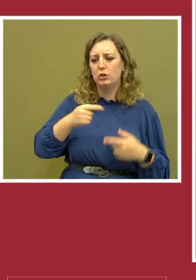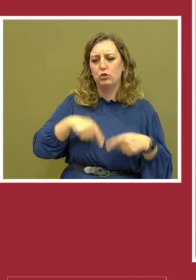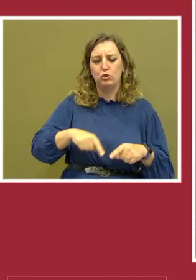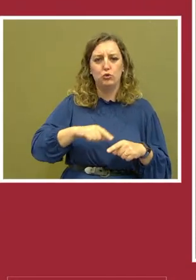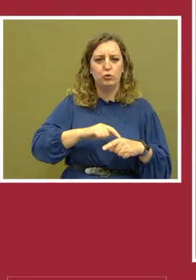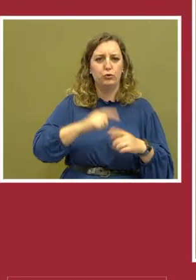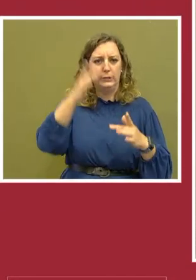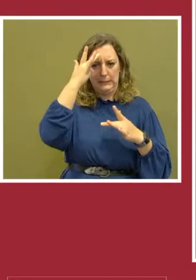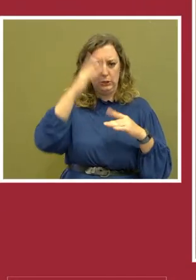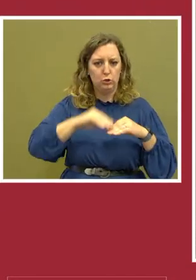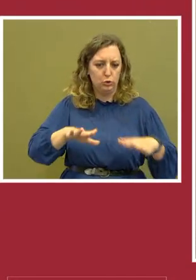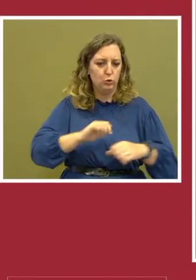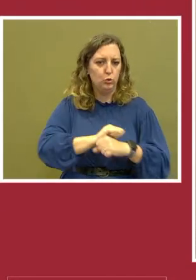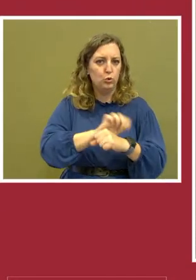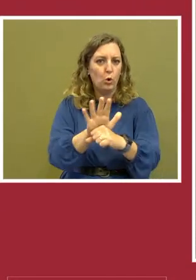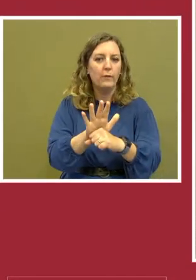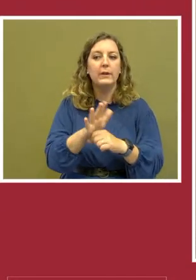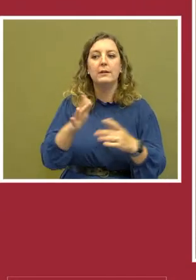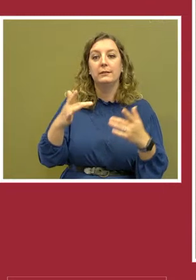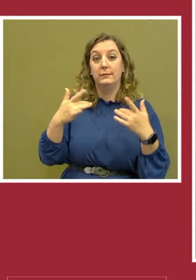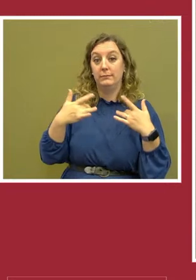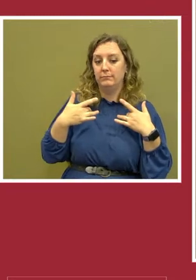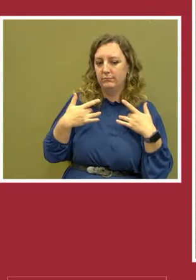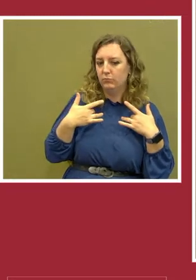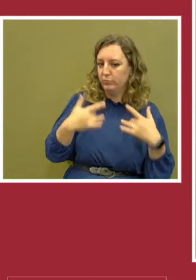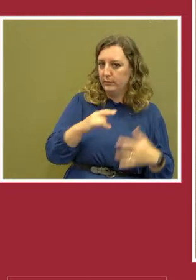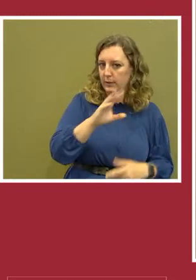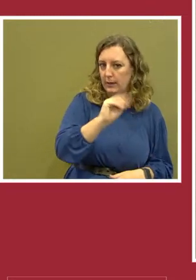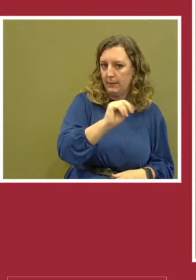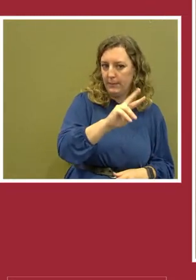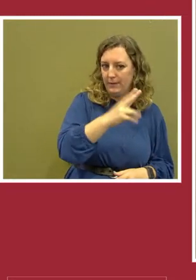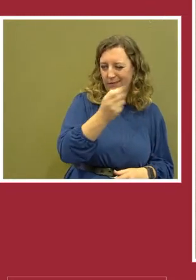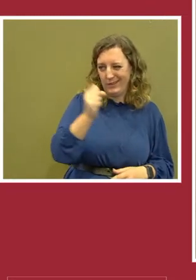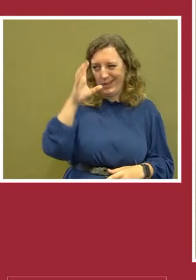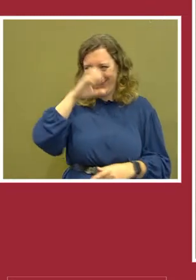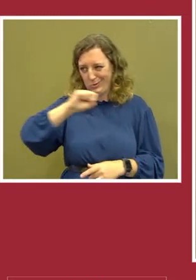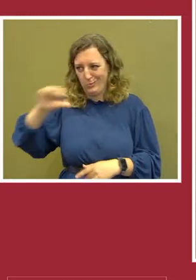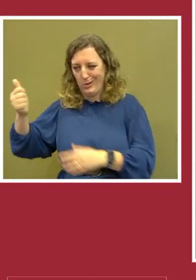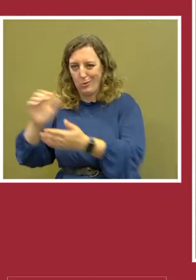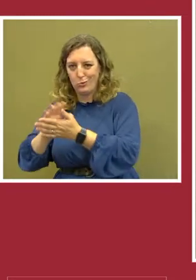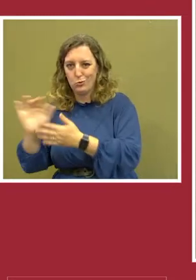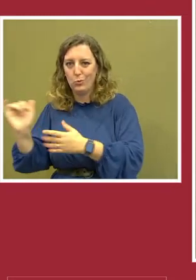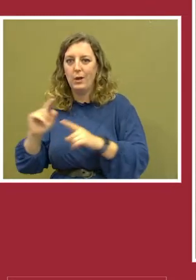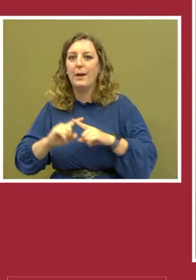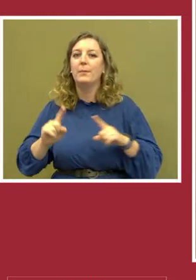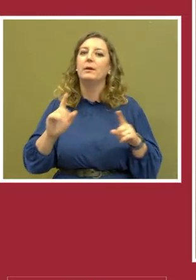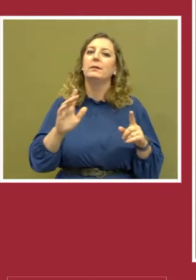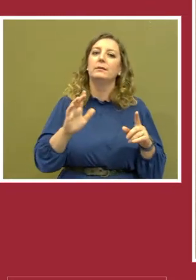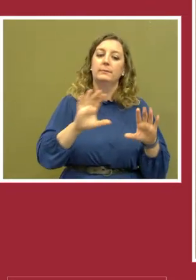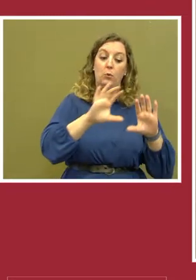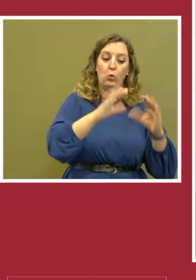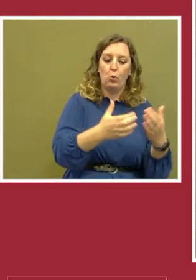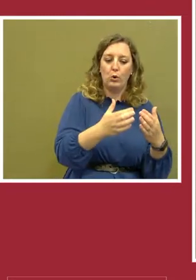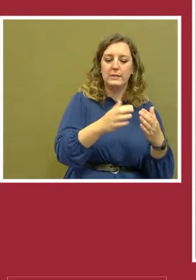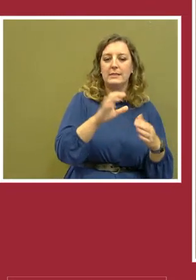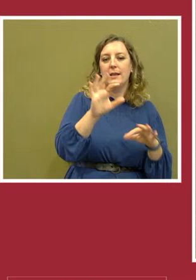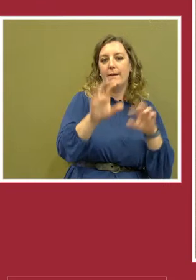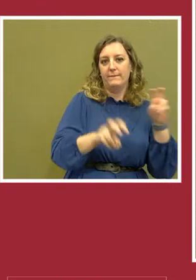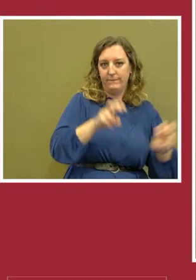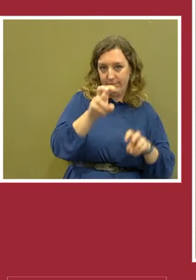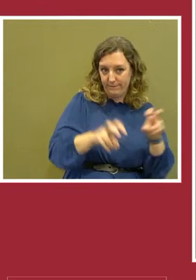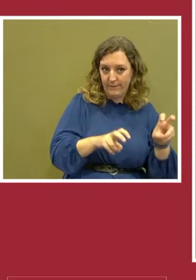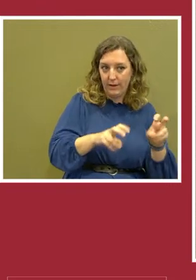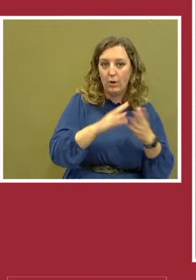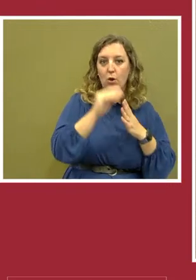COVID because we usually at Mountain View, what we do, I assume maybe the other schools do that, we do a sort of a course fair in